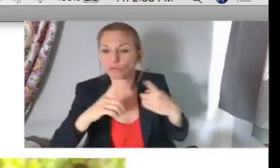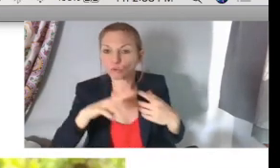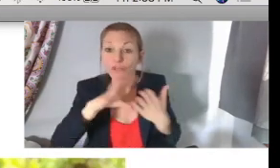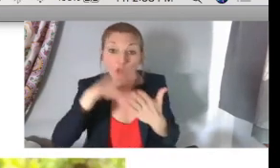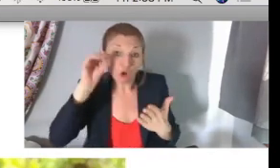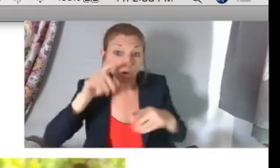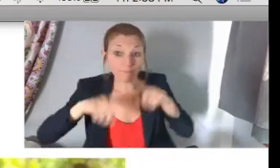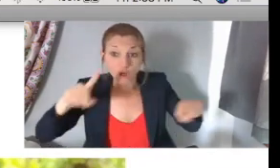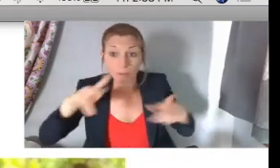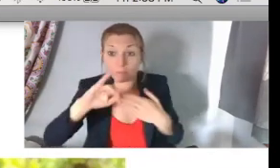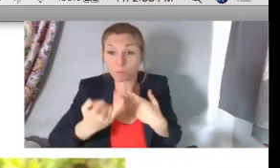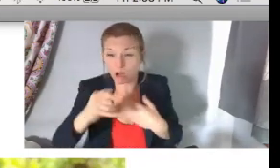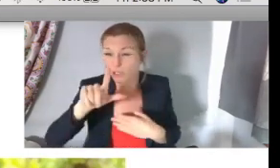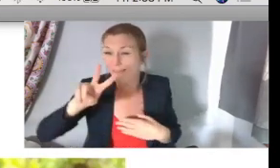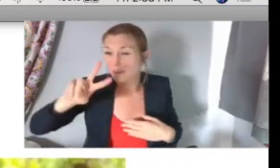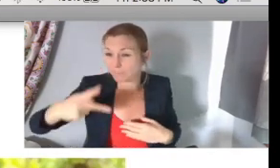was covering.